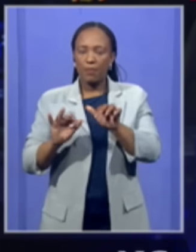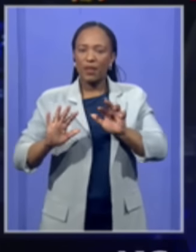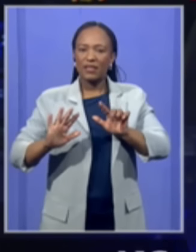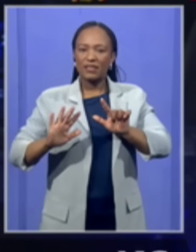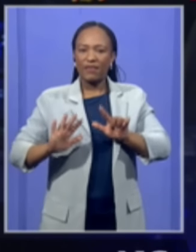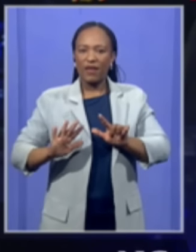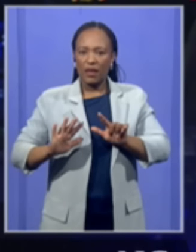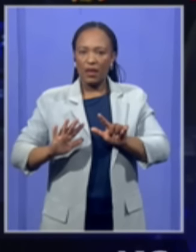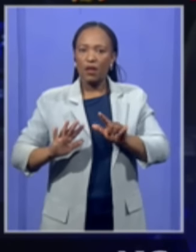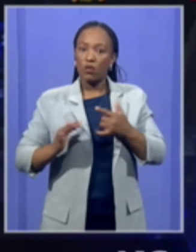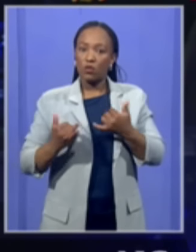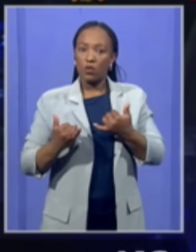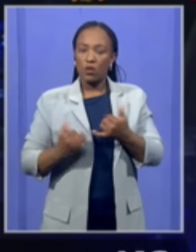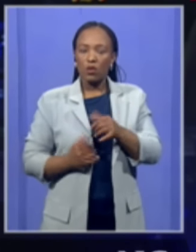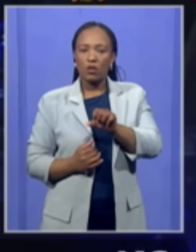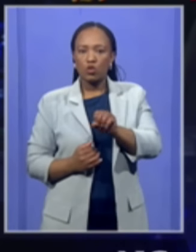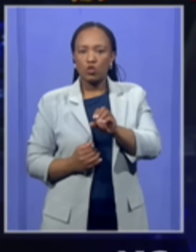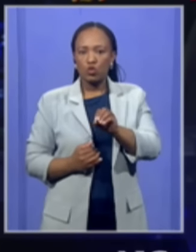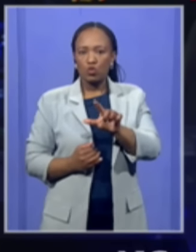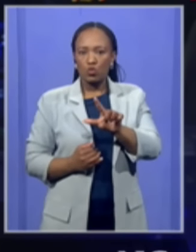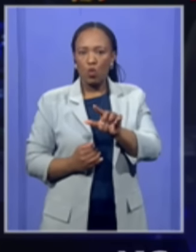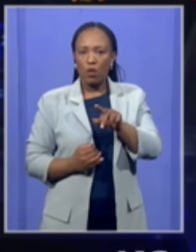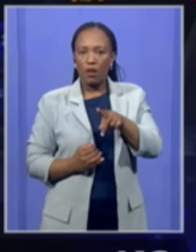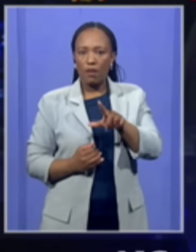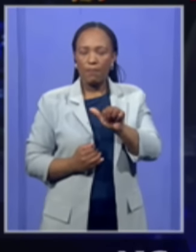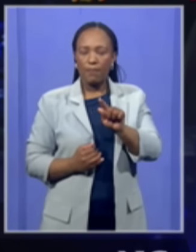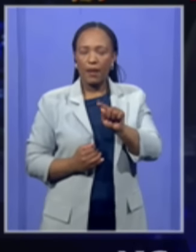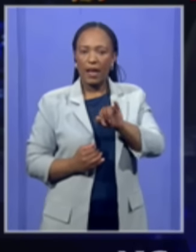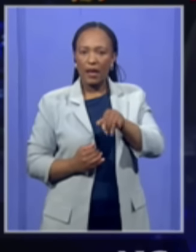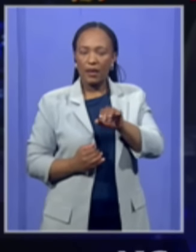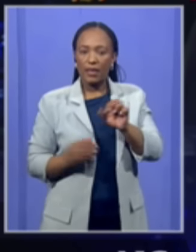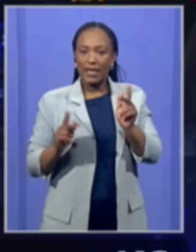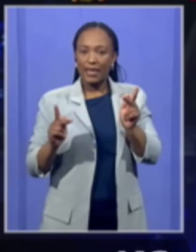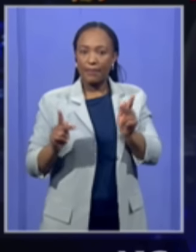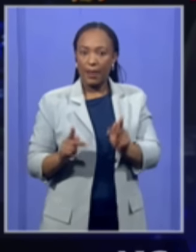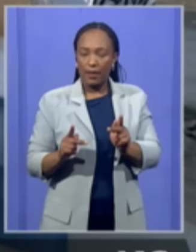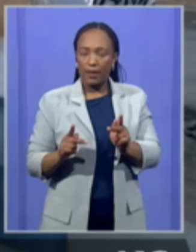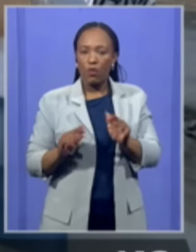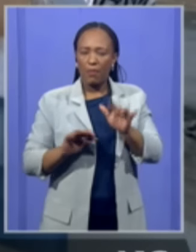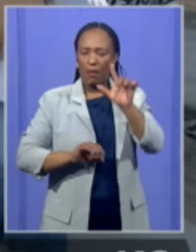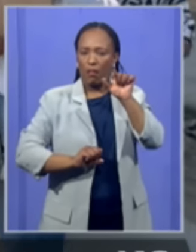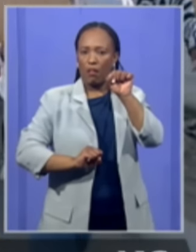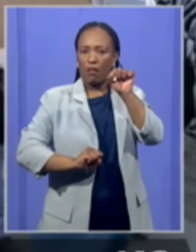le phano ya ditshebeletso masepaleng wa Sulpulaki Kimberley Pejana ka jeno.